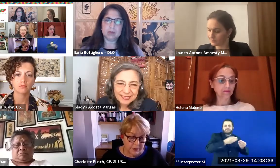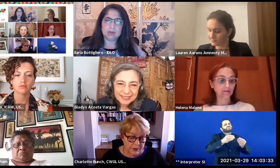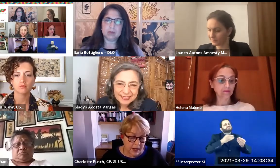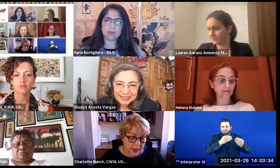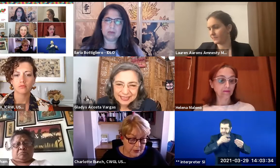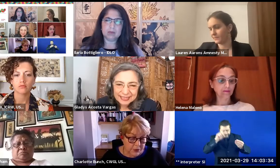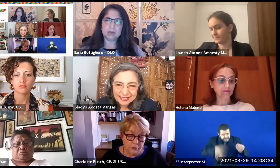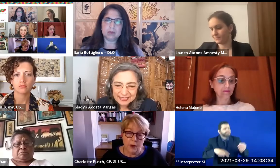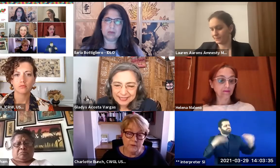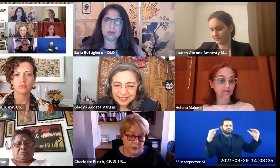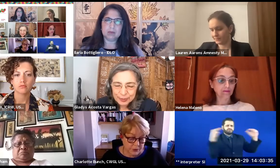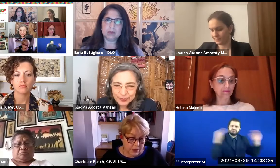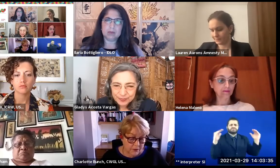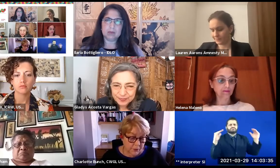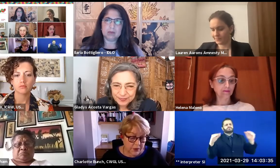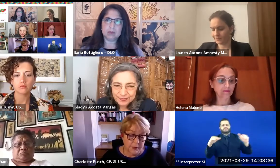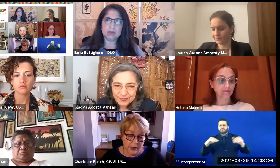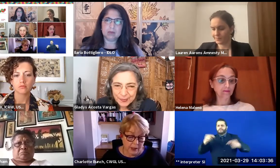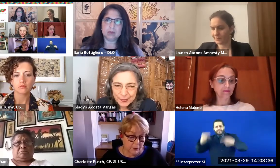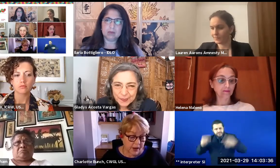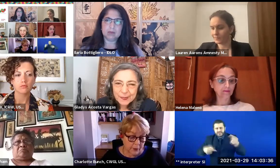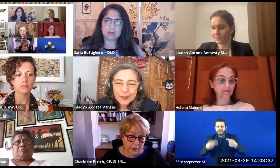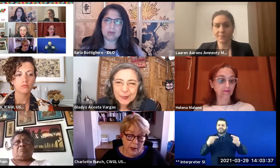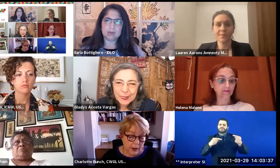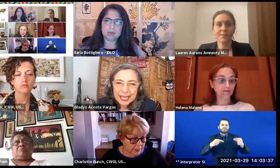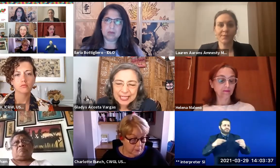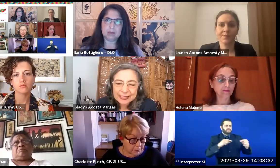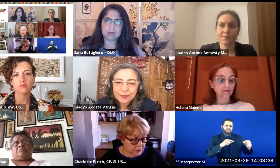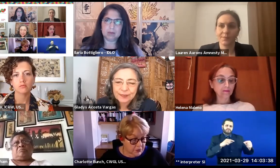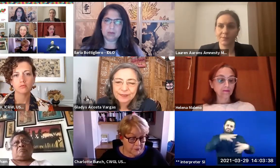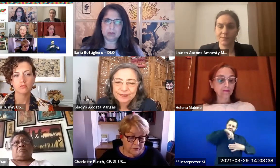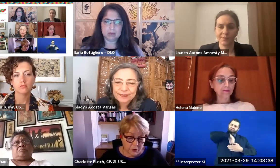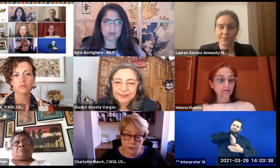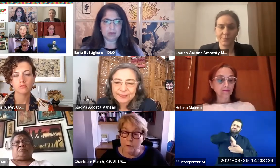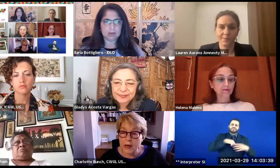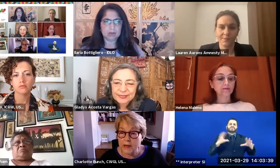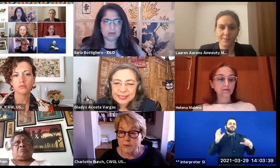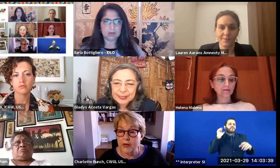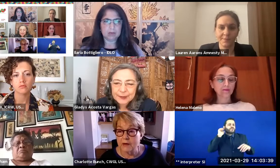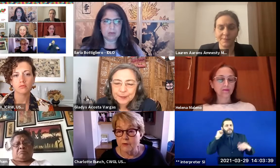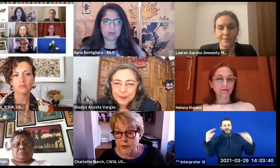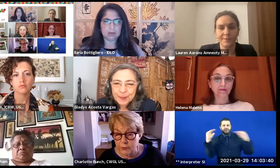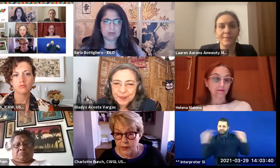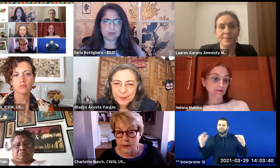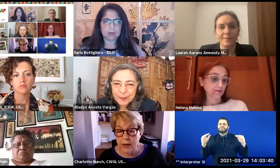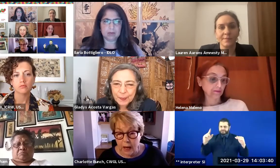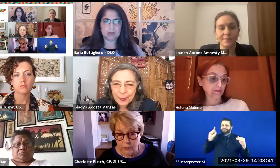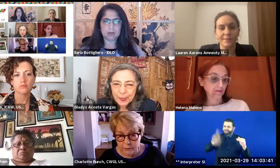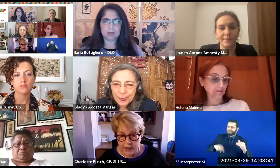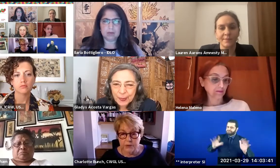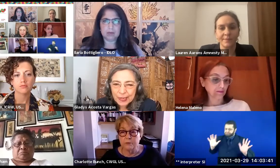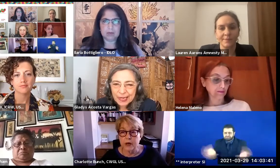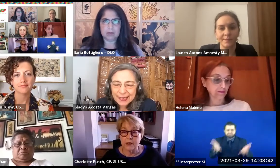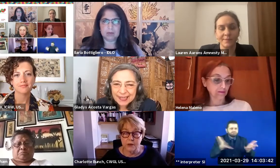rights movements as the drivers for this political power. And just to throw my last point in for the UN,